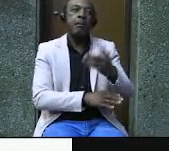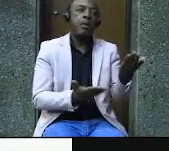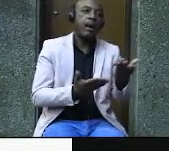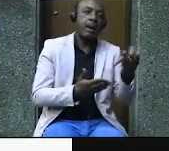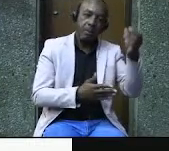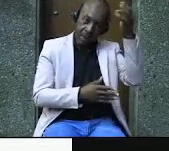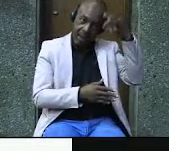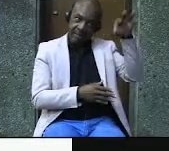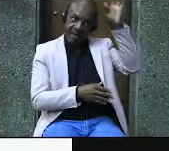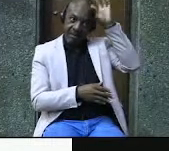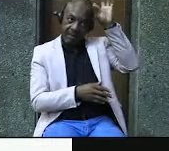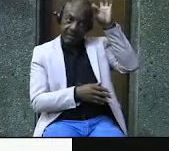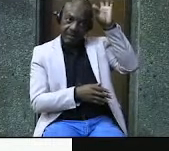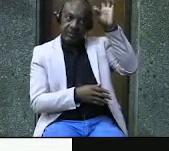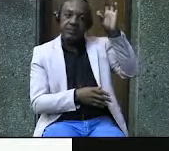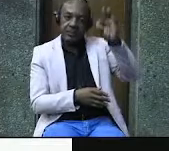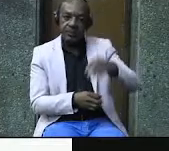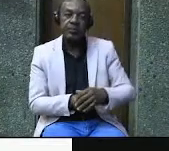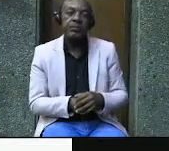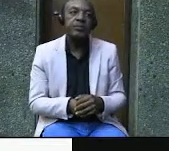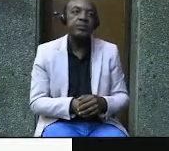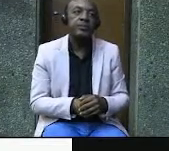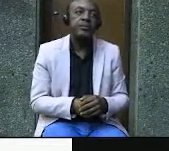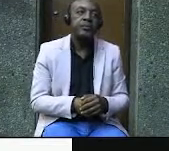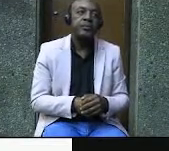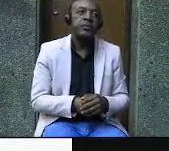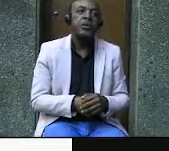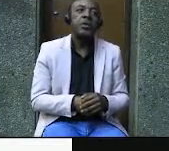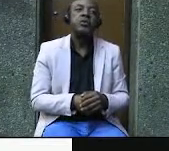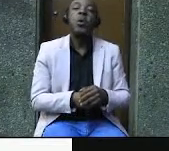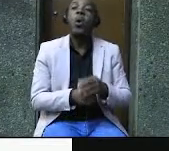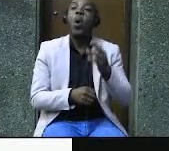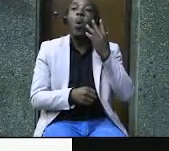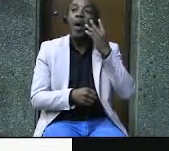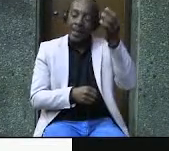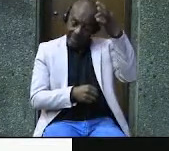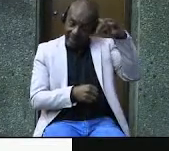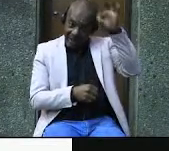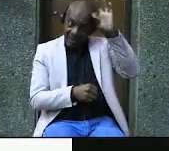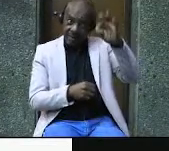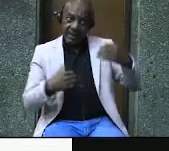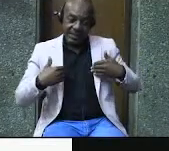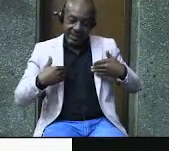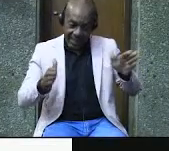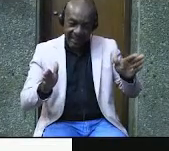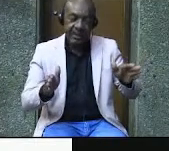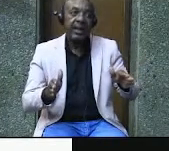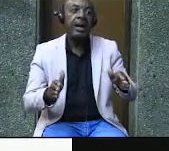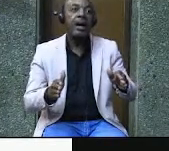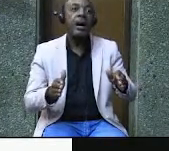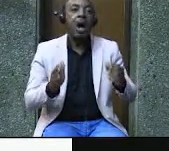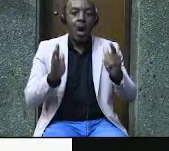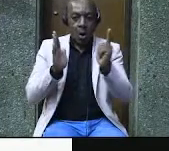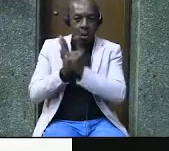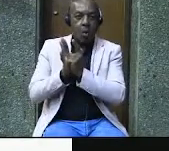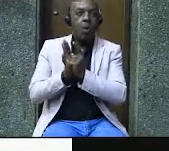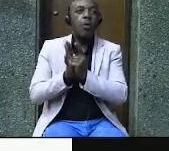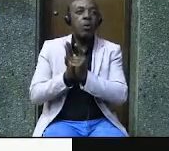that comprises government when they implement laws to do certain